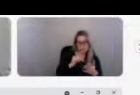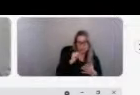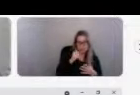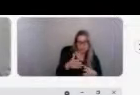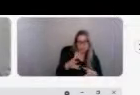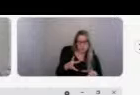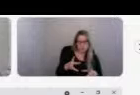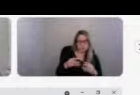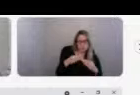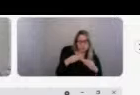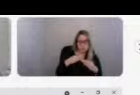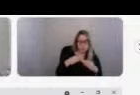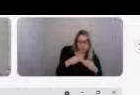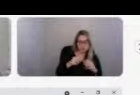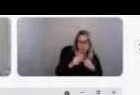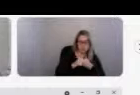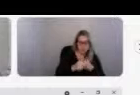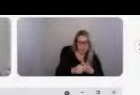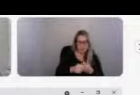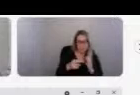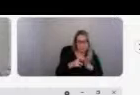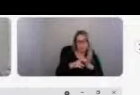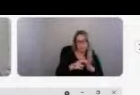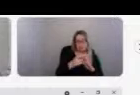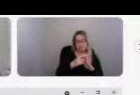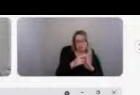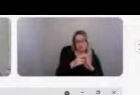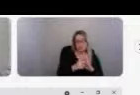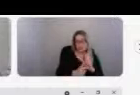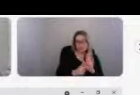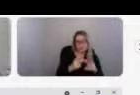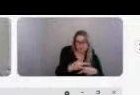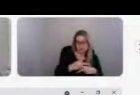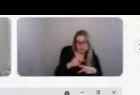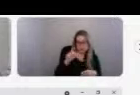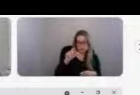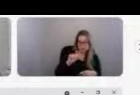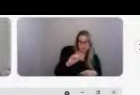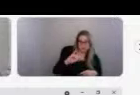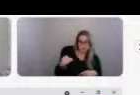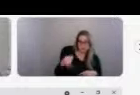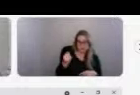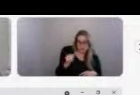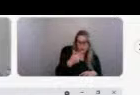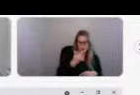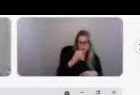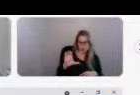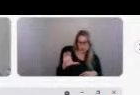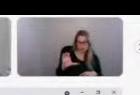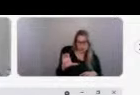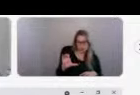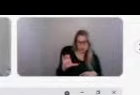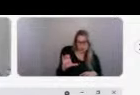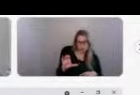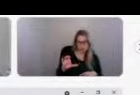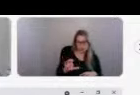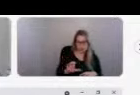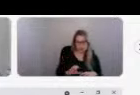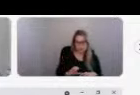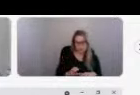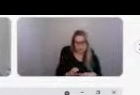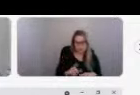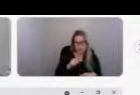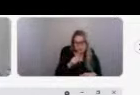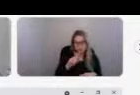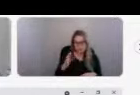the letter and the sphere of the law keeping apache junction attack and putting it along with cocaine and proposed ld15 is optimal